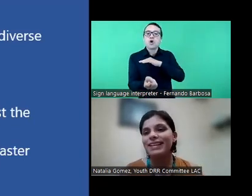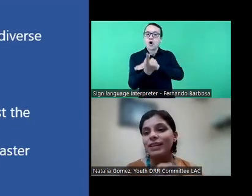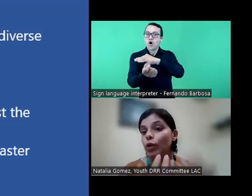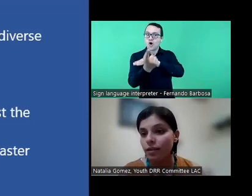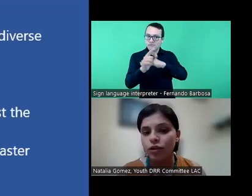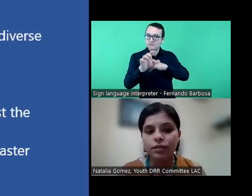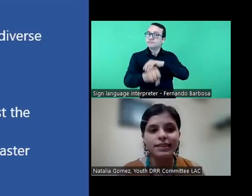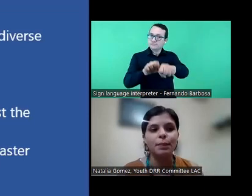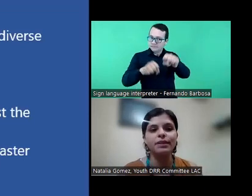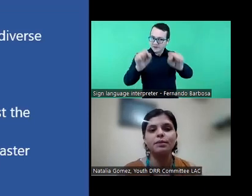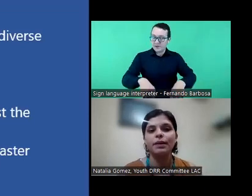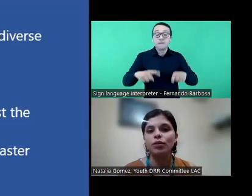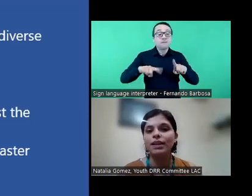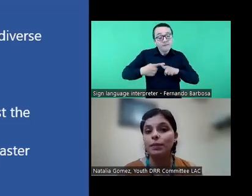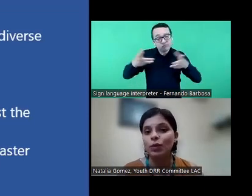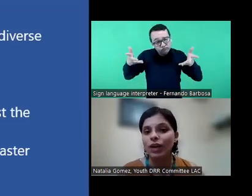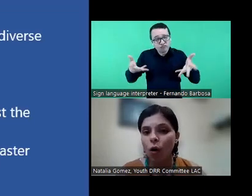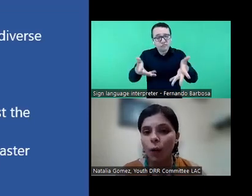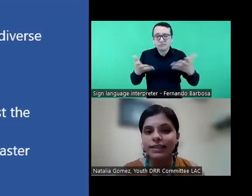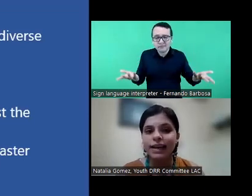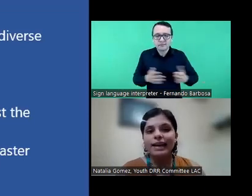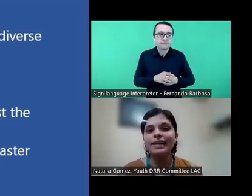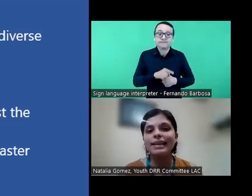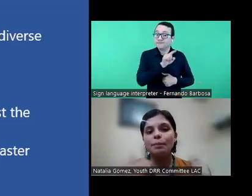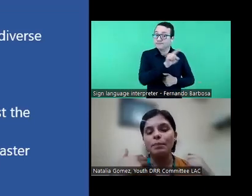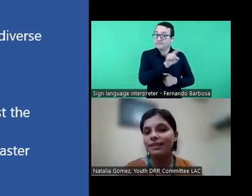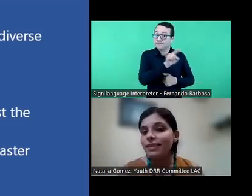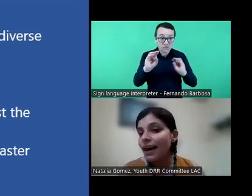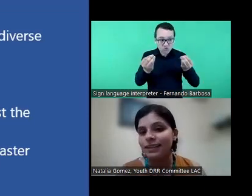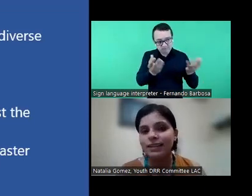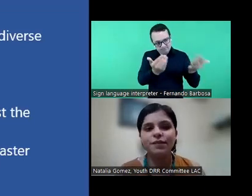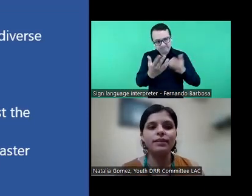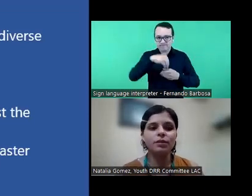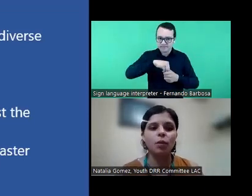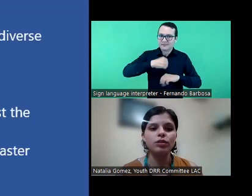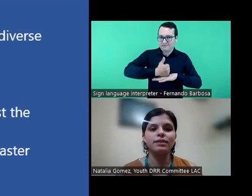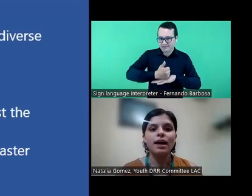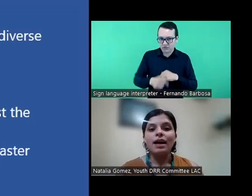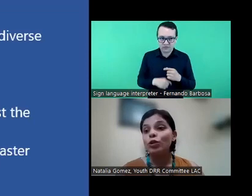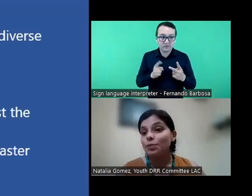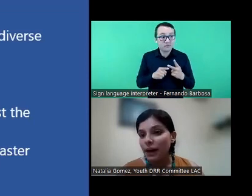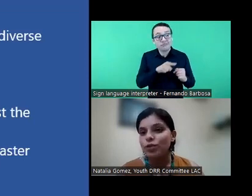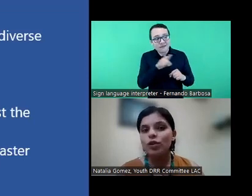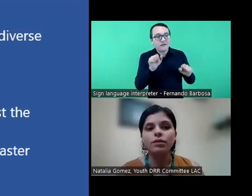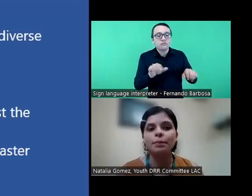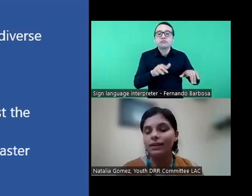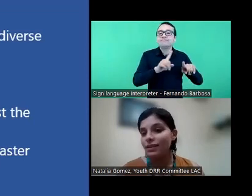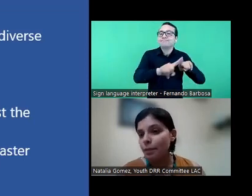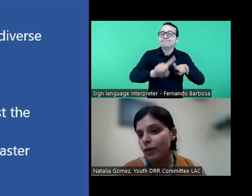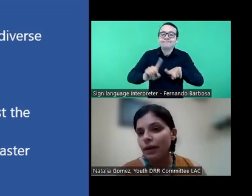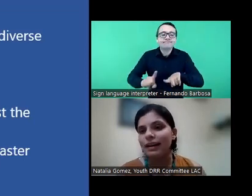and main recommendations are to safeguard this participation of youngsters and the presence of